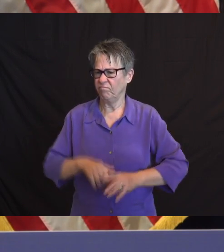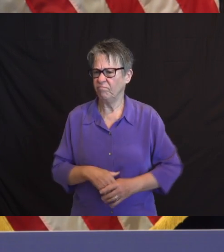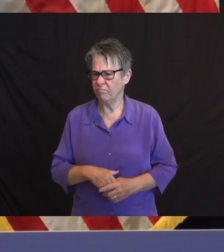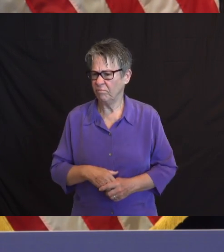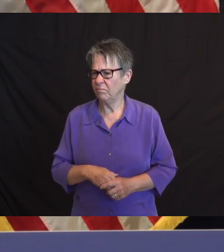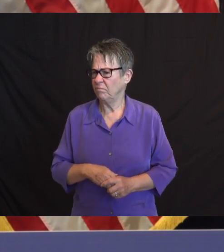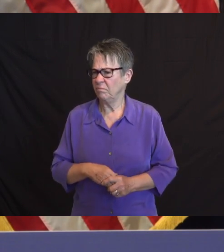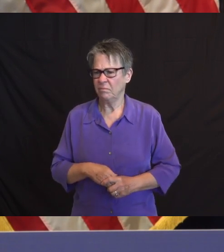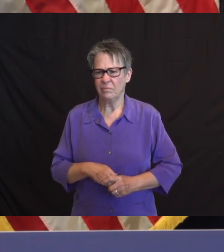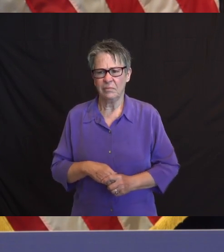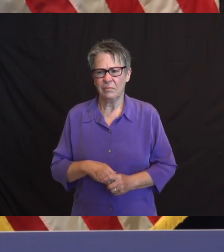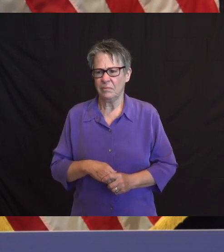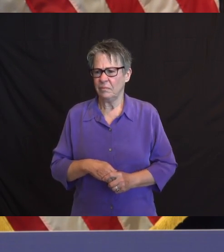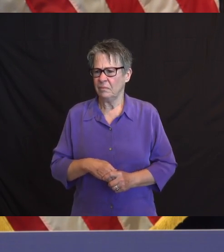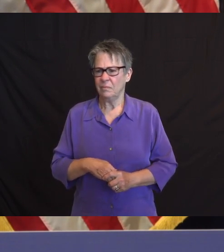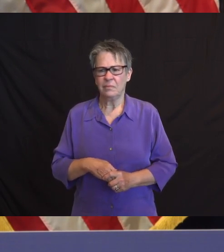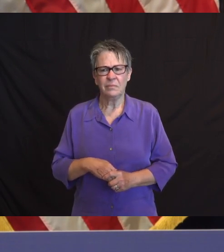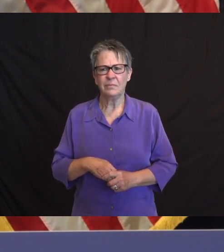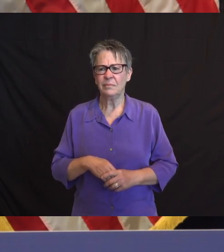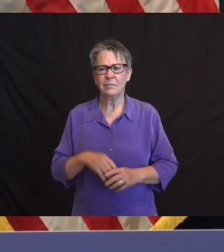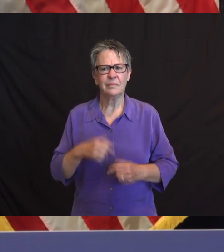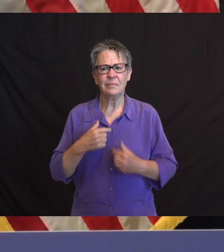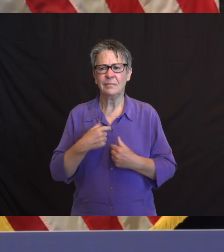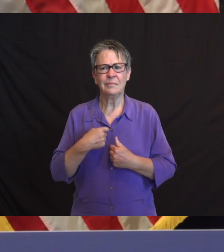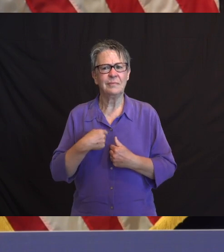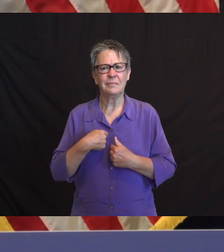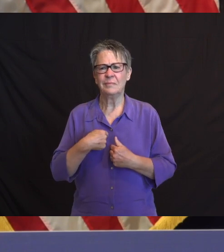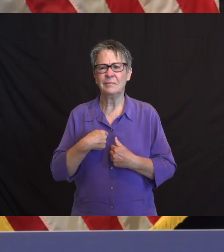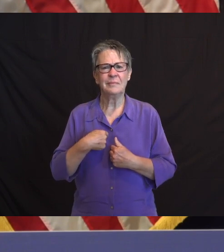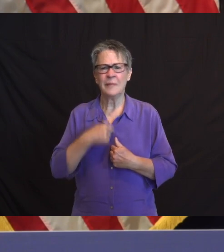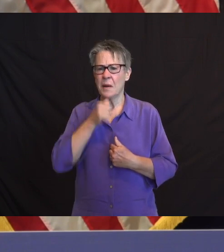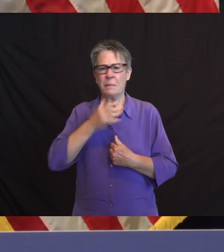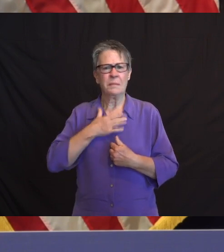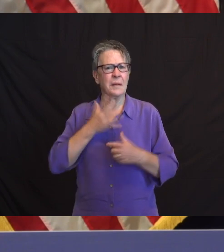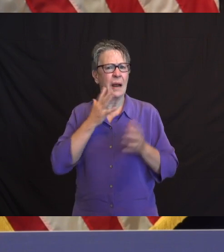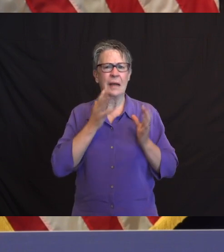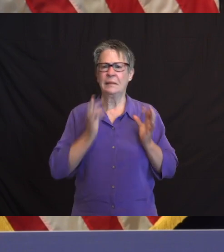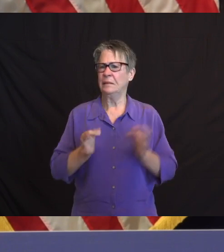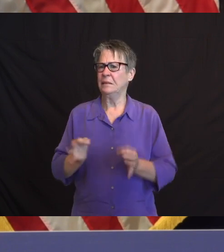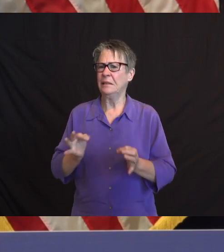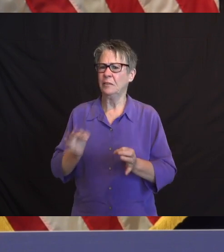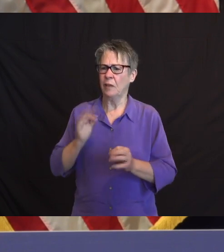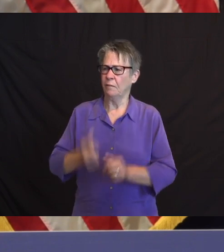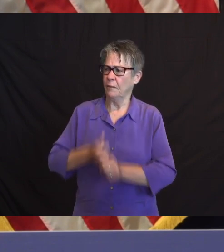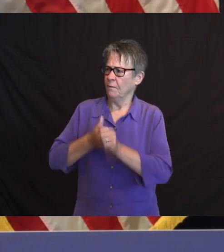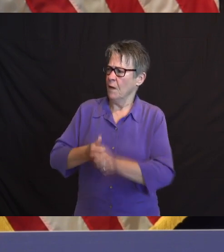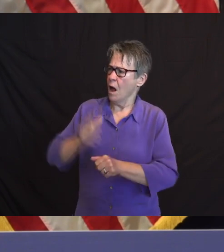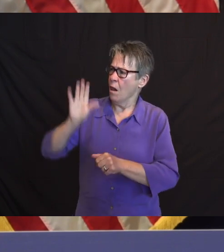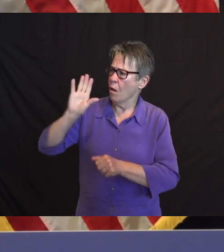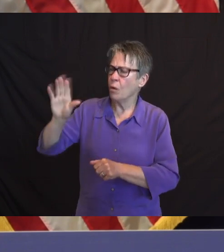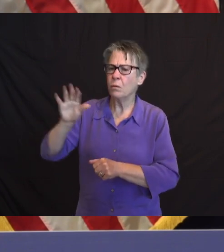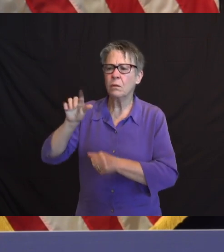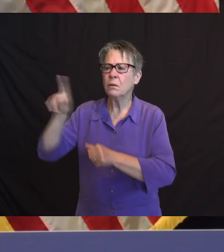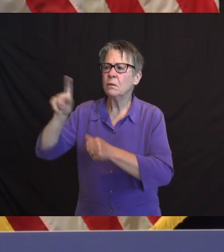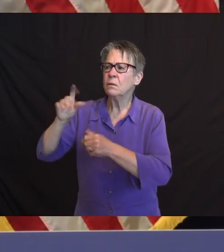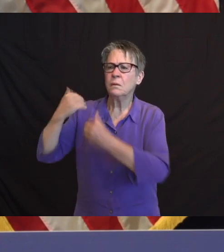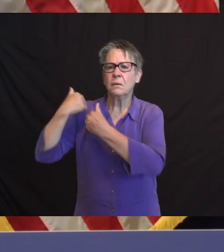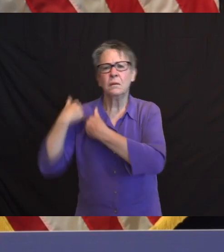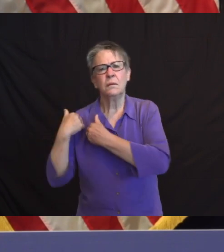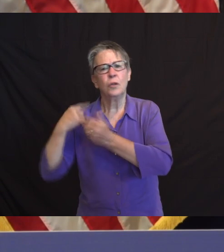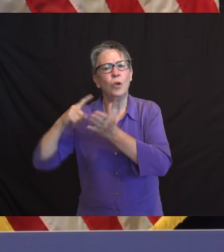and outcome of the criminal investigation. Doing so would no longer make the Attorney General a